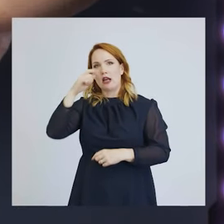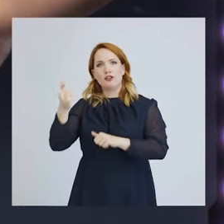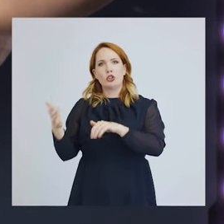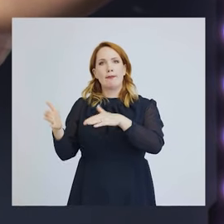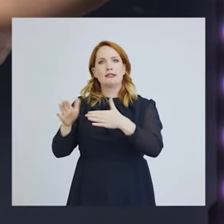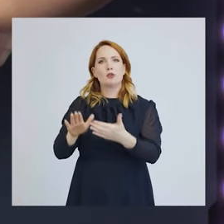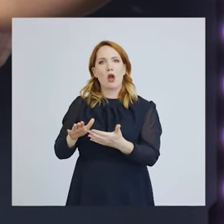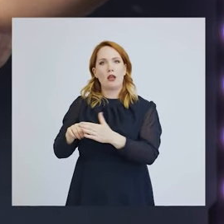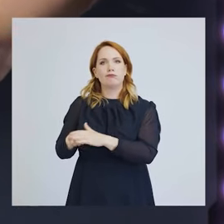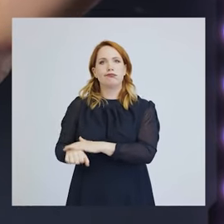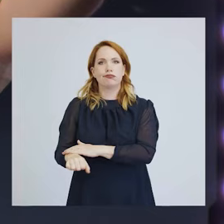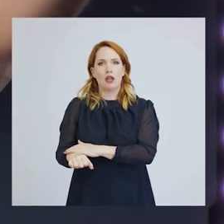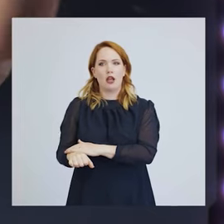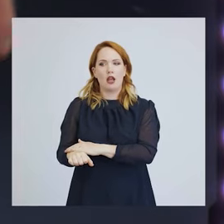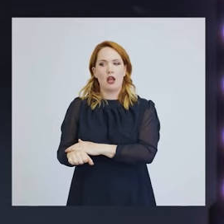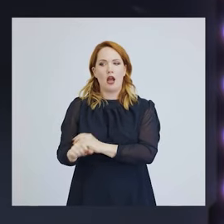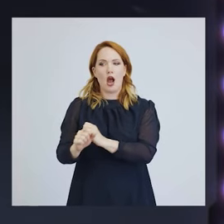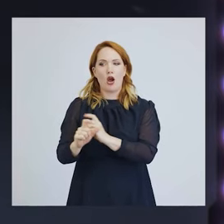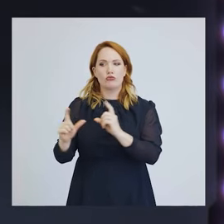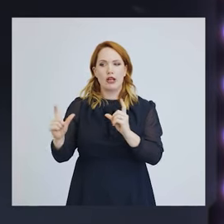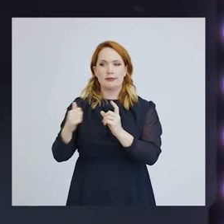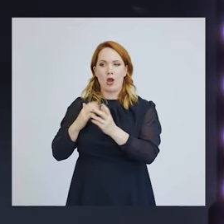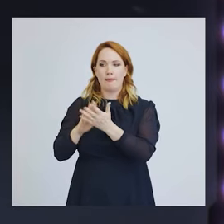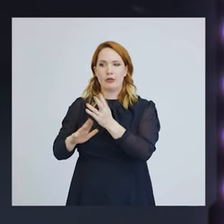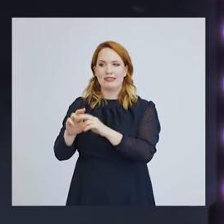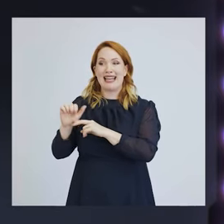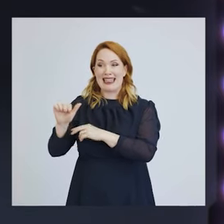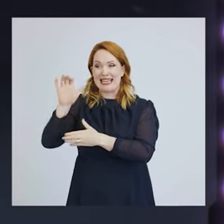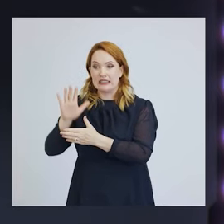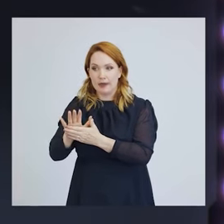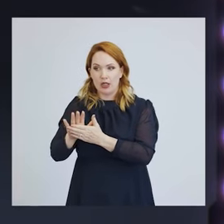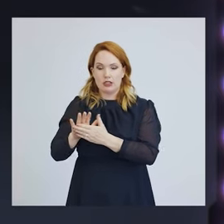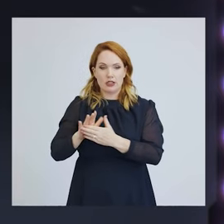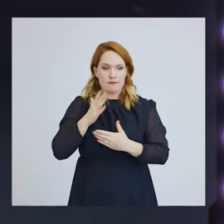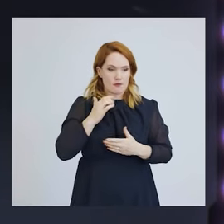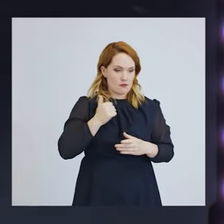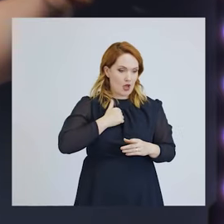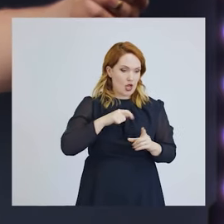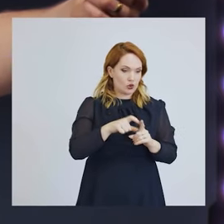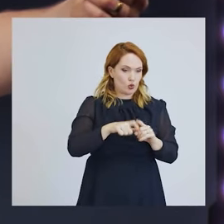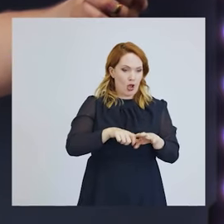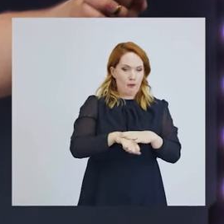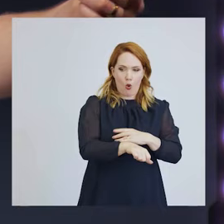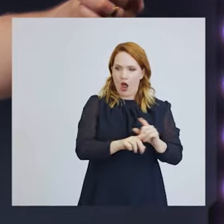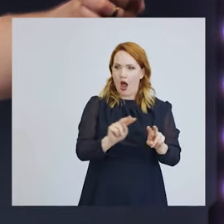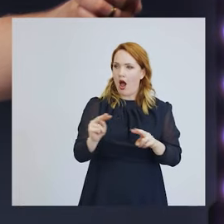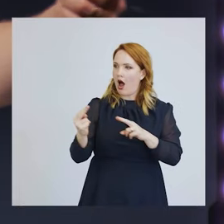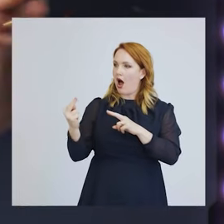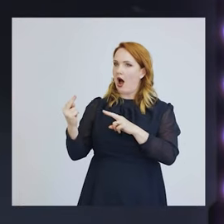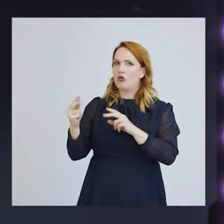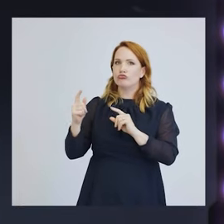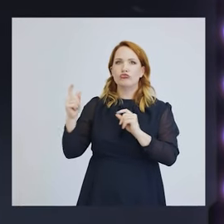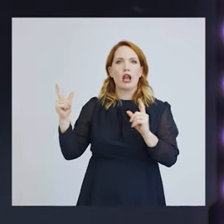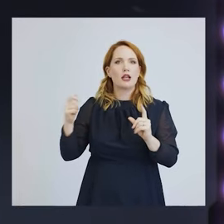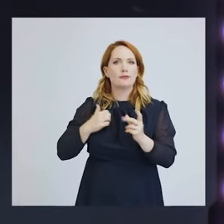was 6 years old, and I was grieving her 20 years later when my little girl was born, because I realized what my parents went through. And